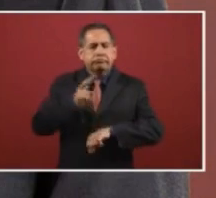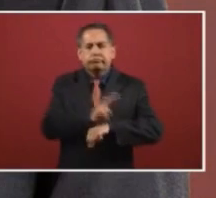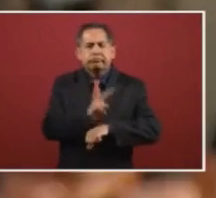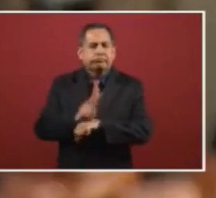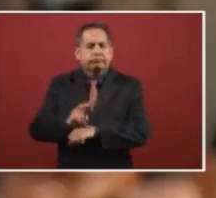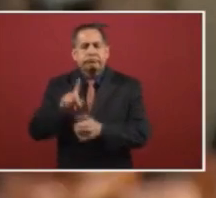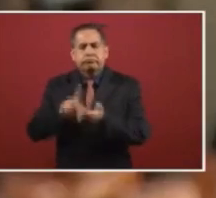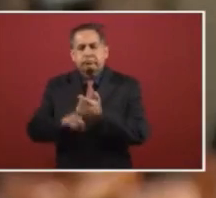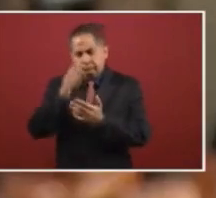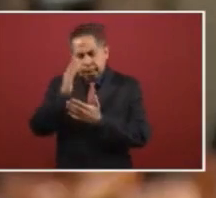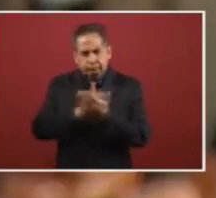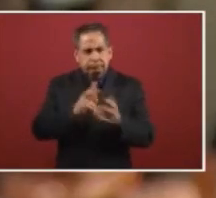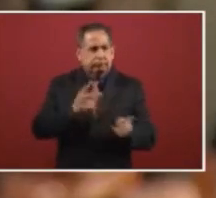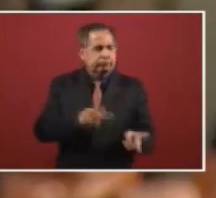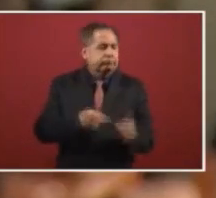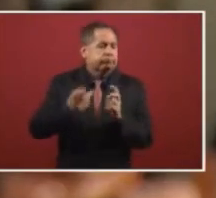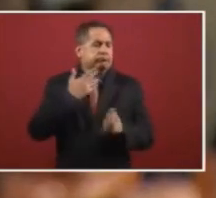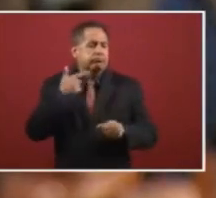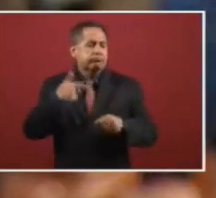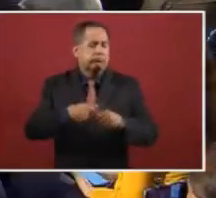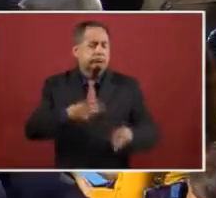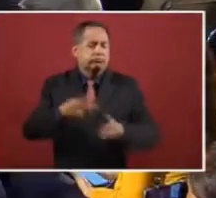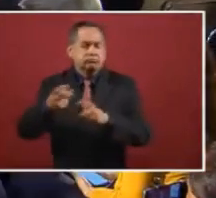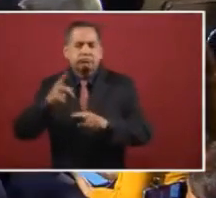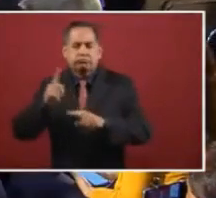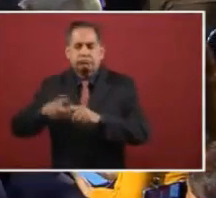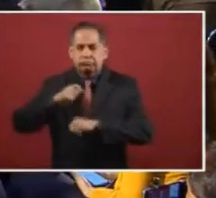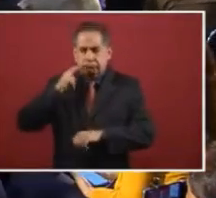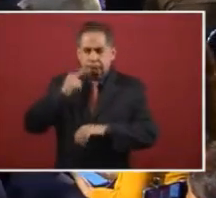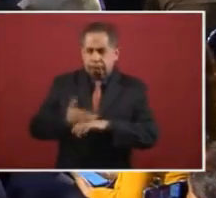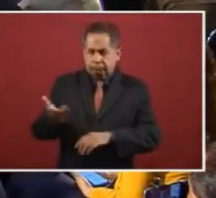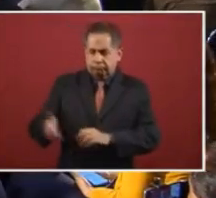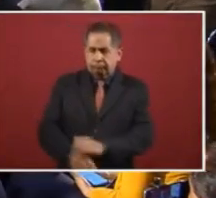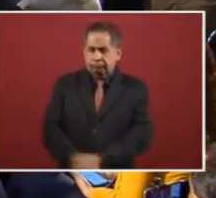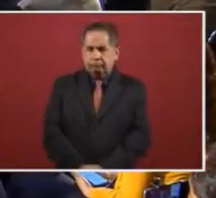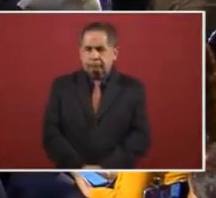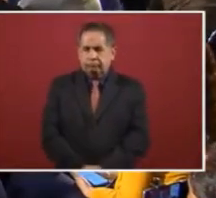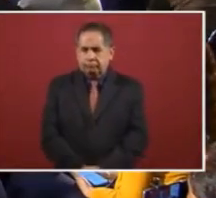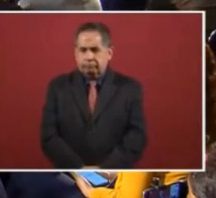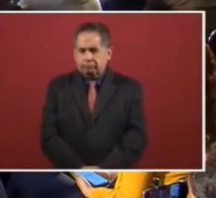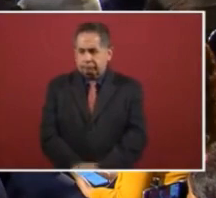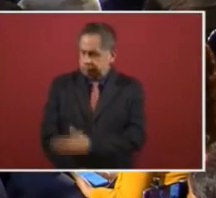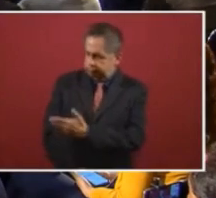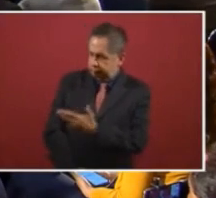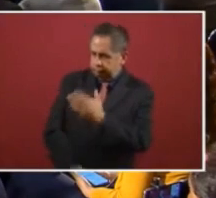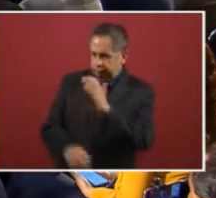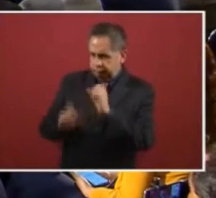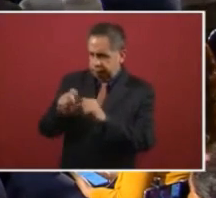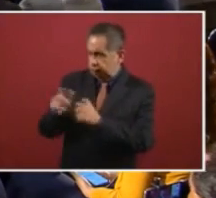so are they agreeing that they are being